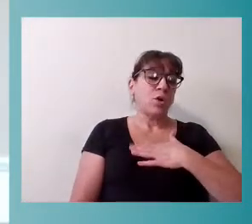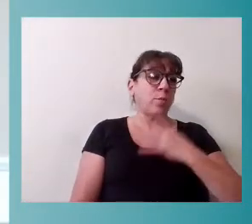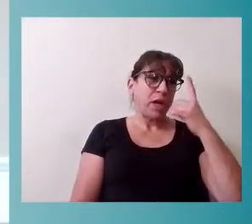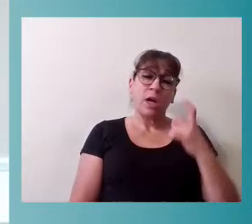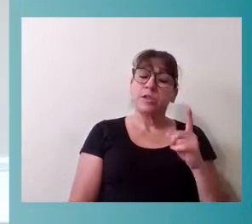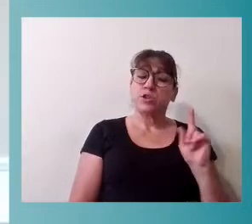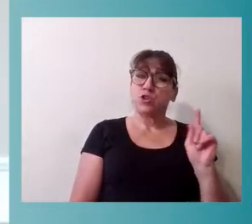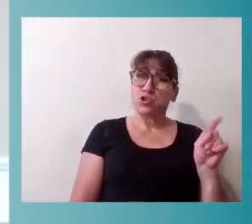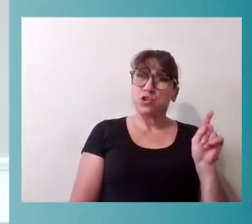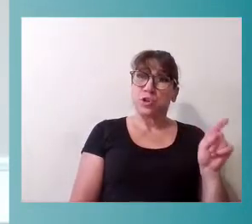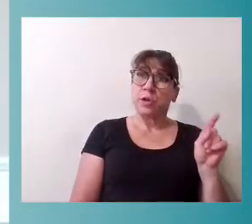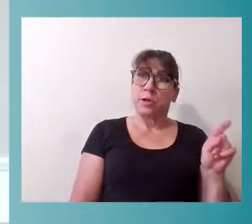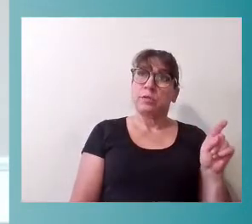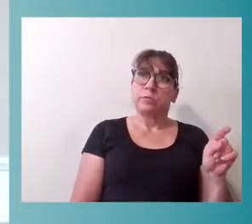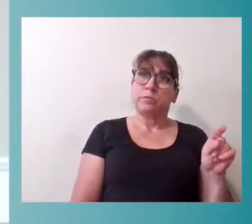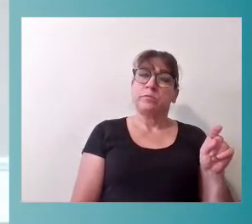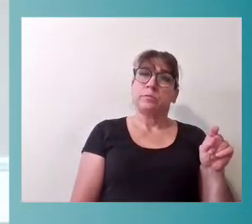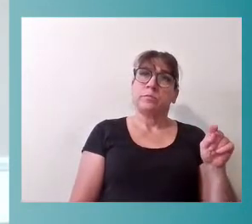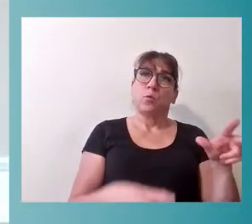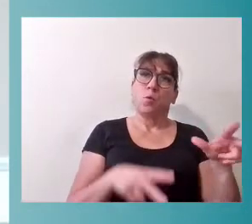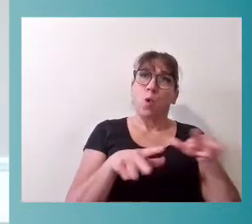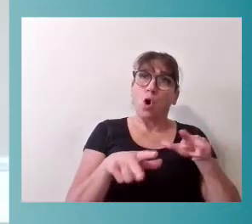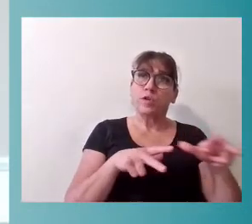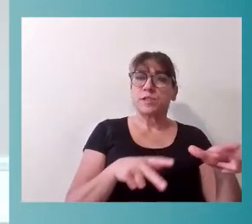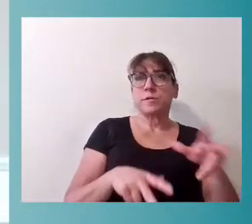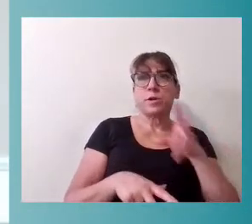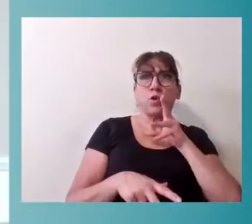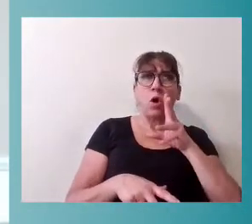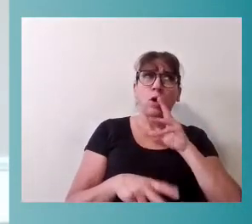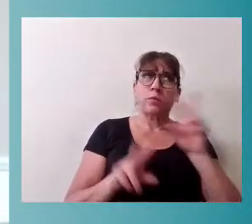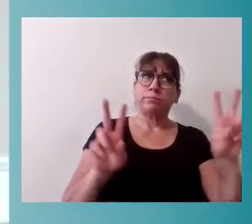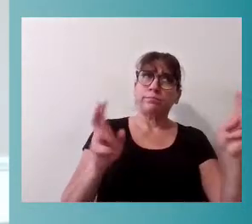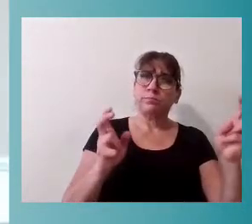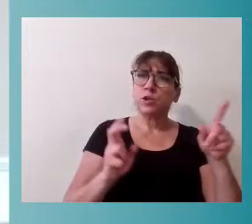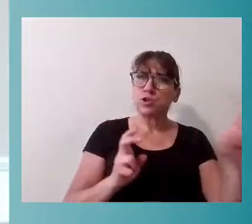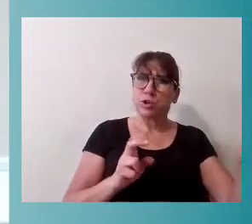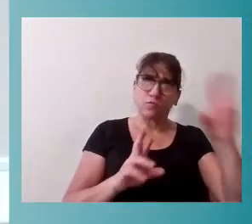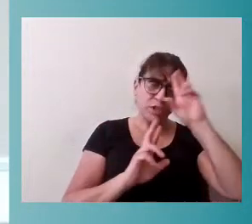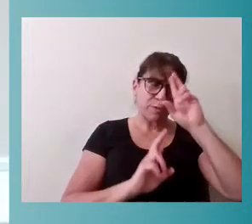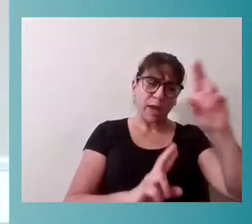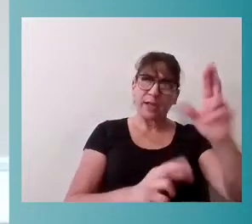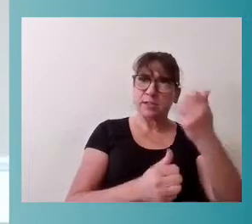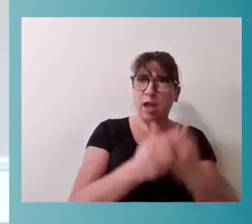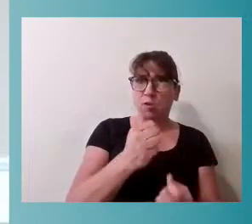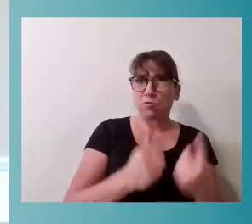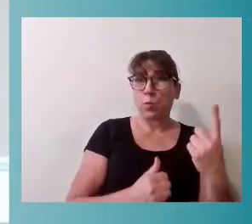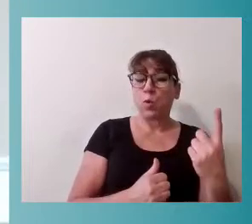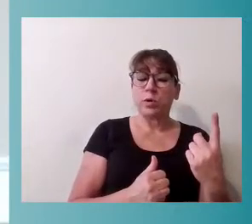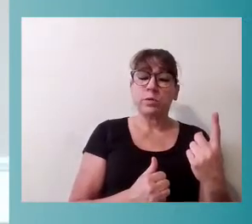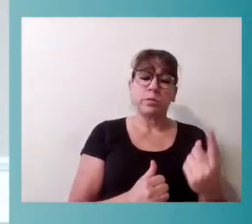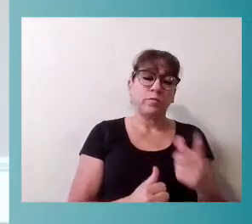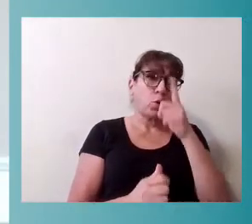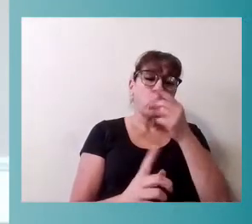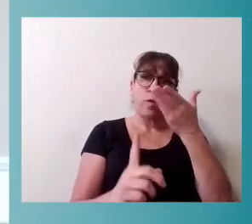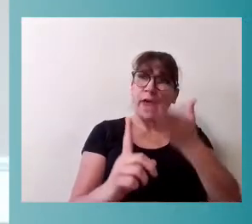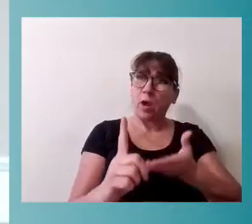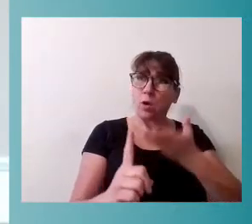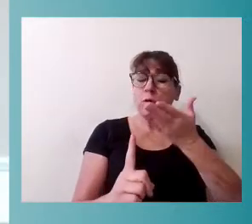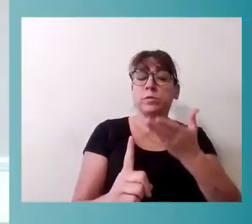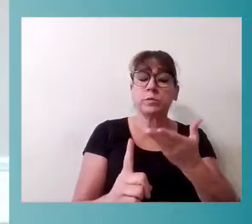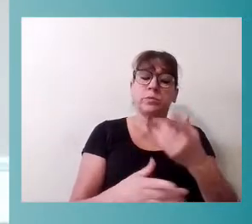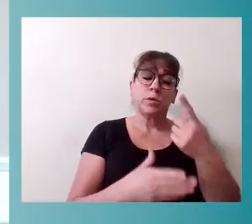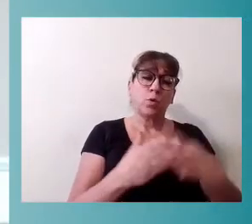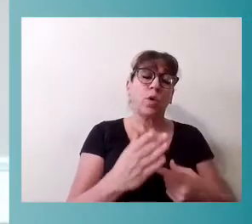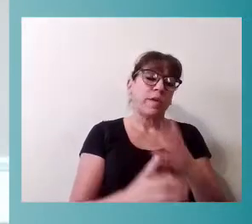she walks the talk. She respects everybody for who they are and what